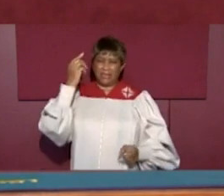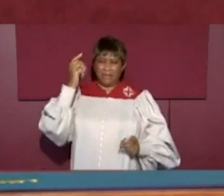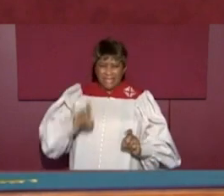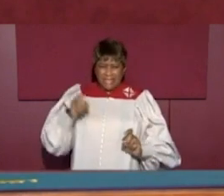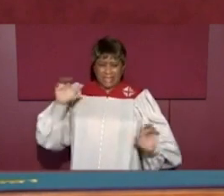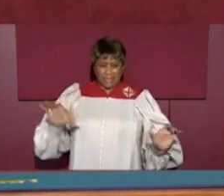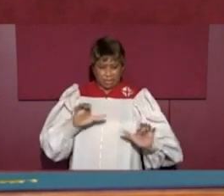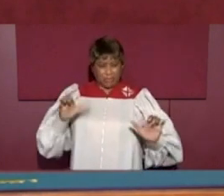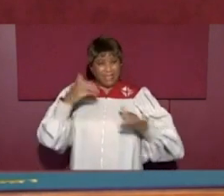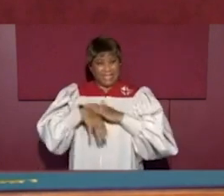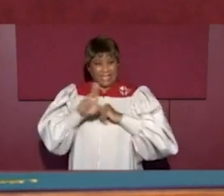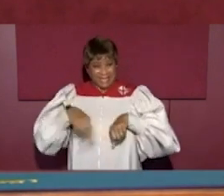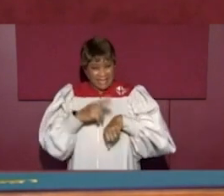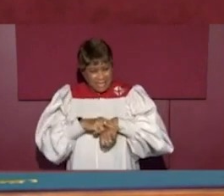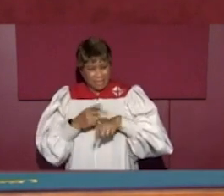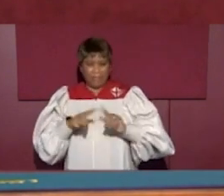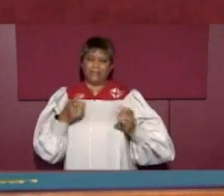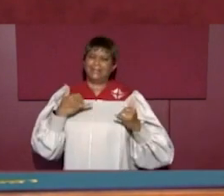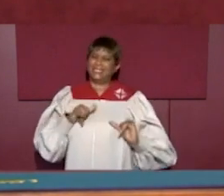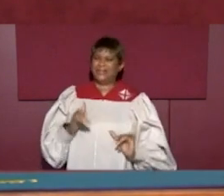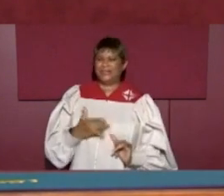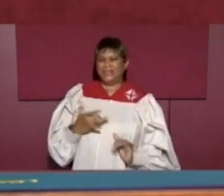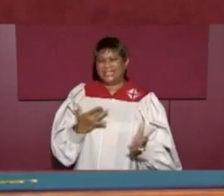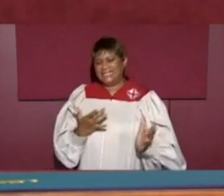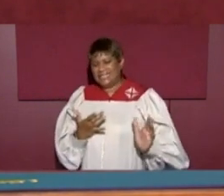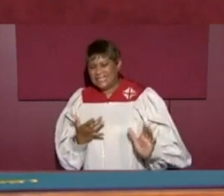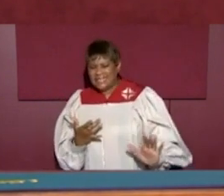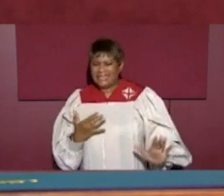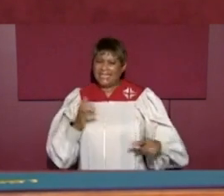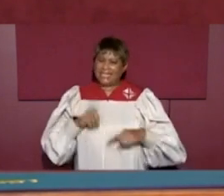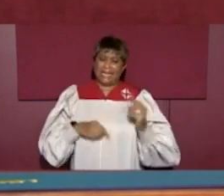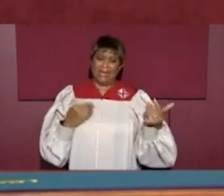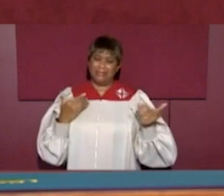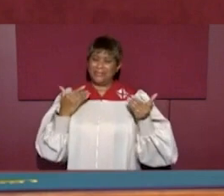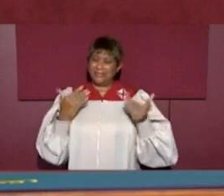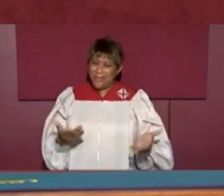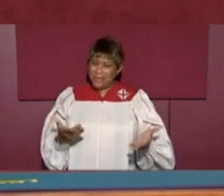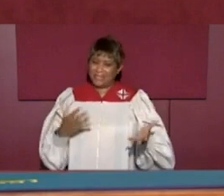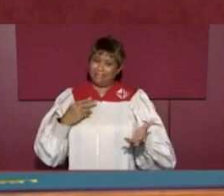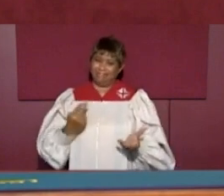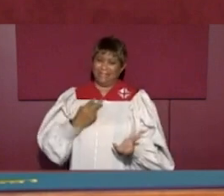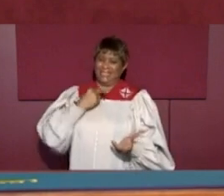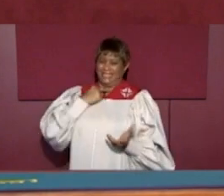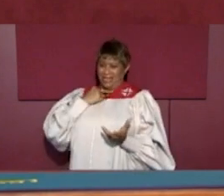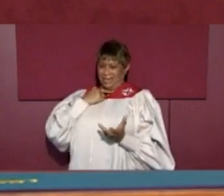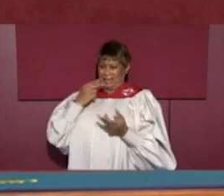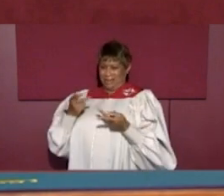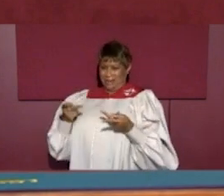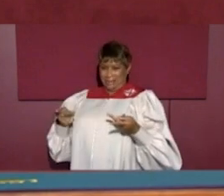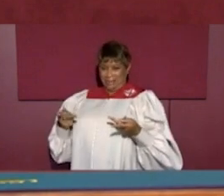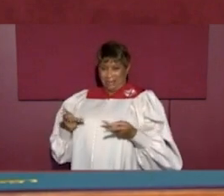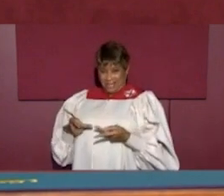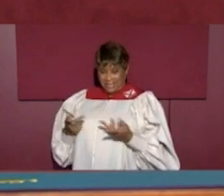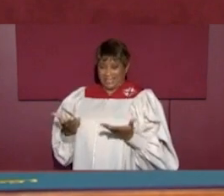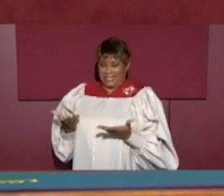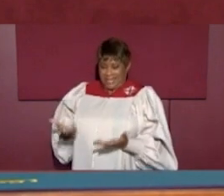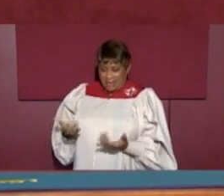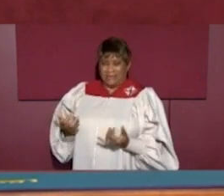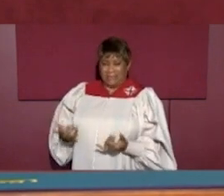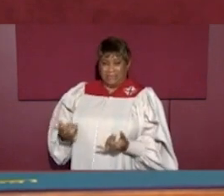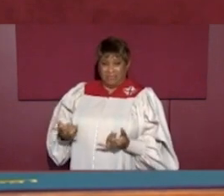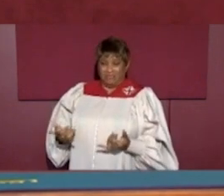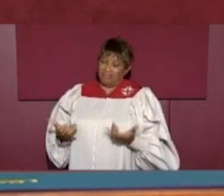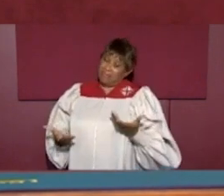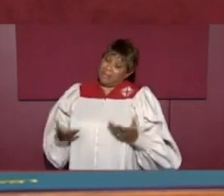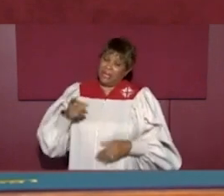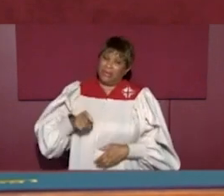natural, but you still feel that you cannot move forward, that you're stuck in the place where you are. You may